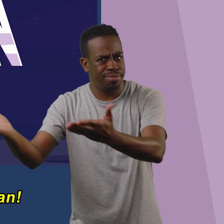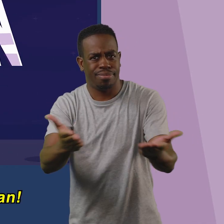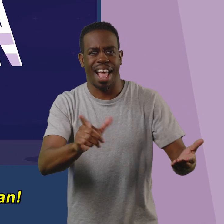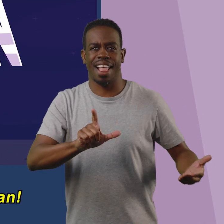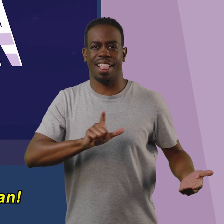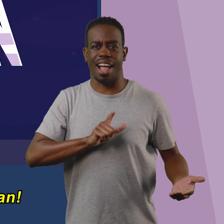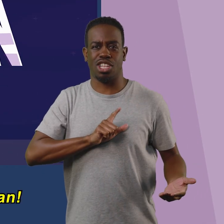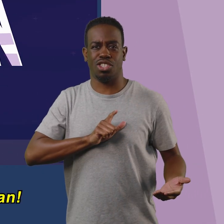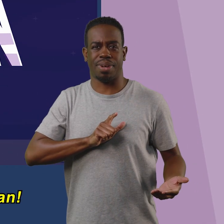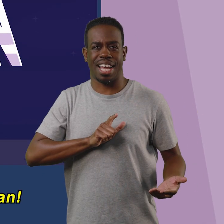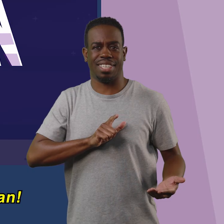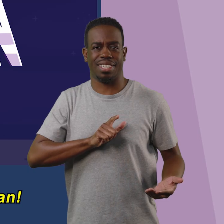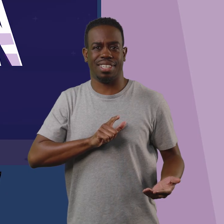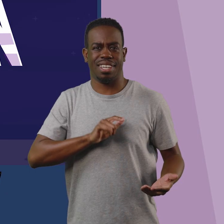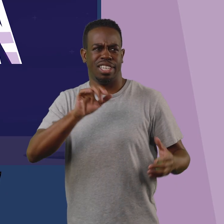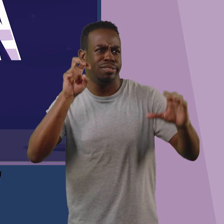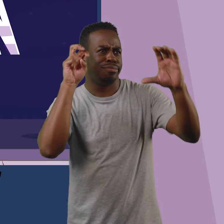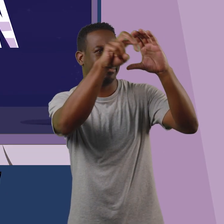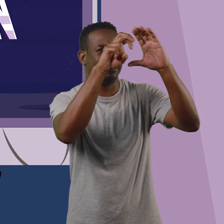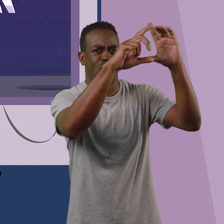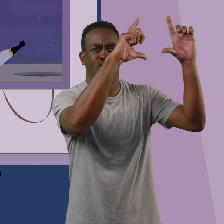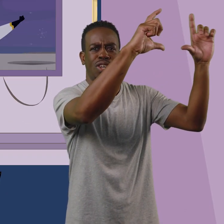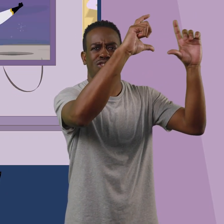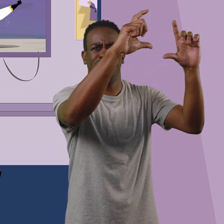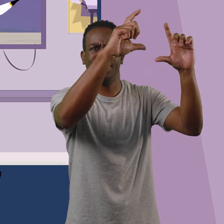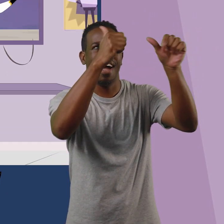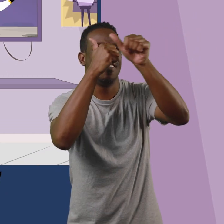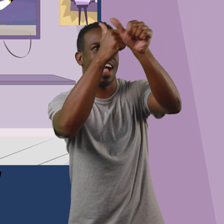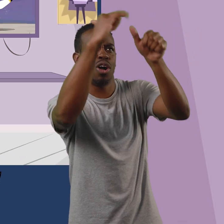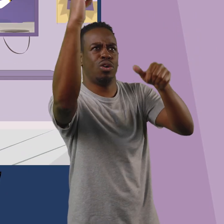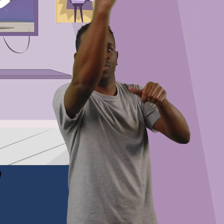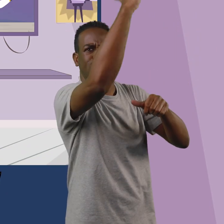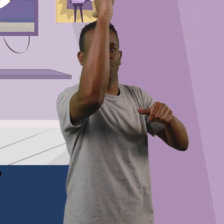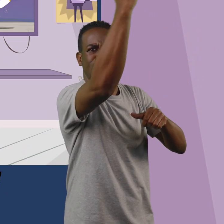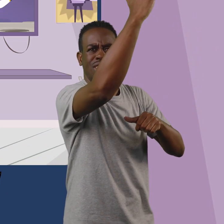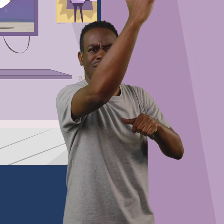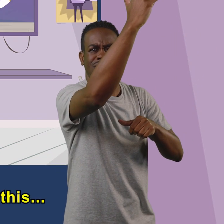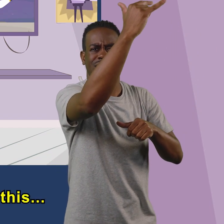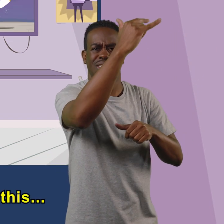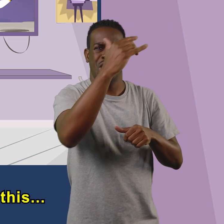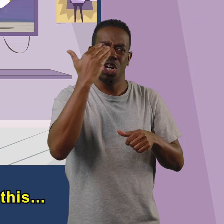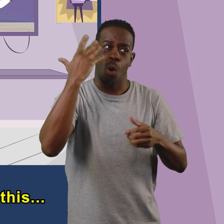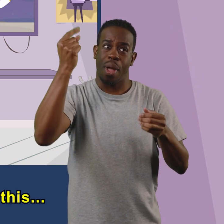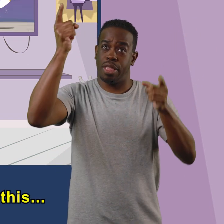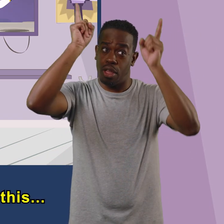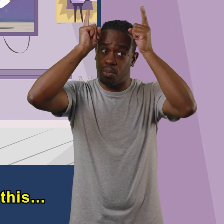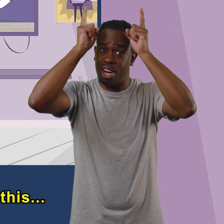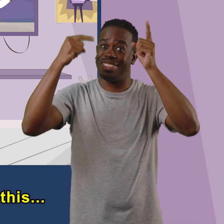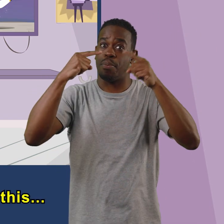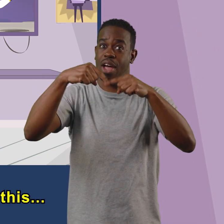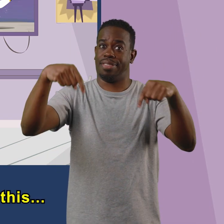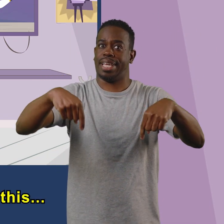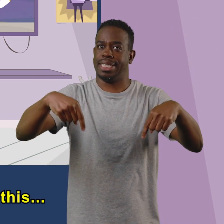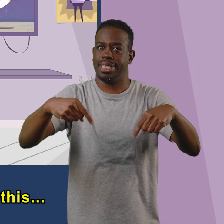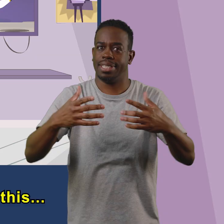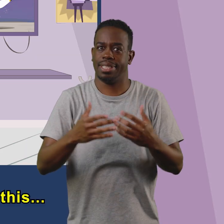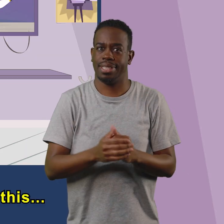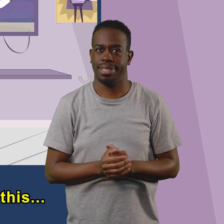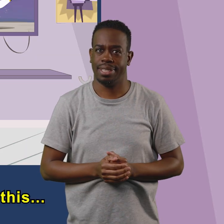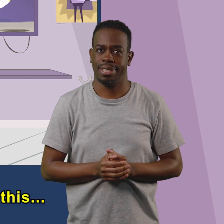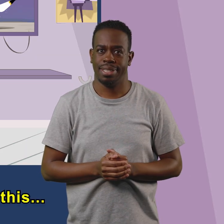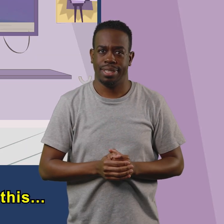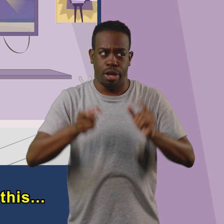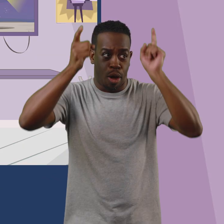way for Lanterman! Jumping Jupiter's rings! Follow that saucer! And you know what the Blurg Blarks would say